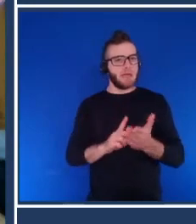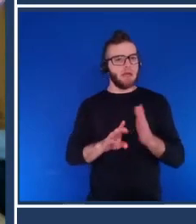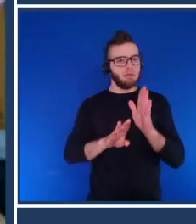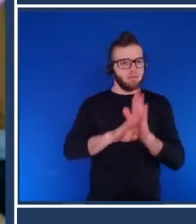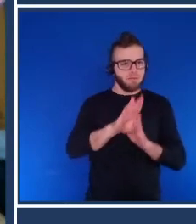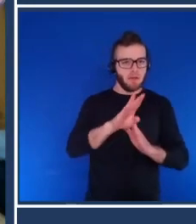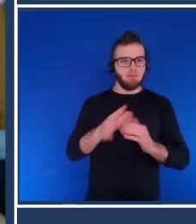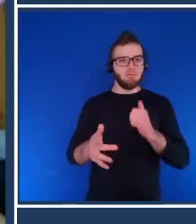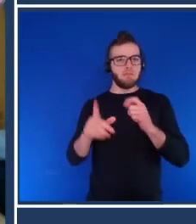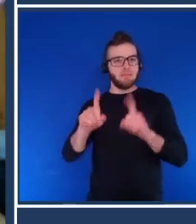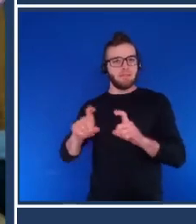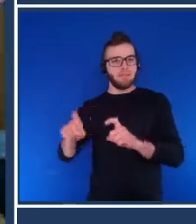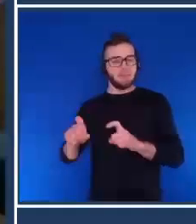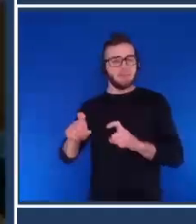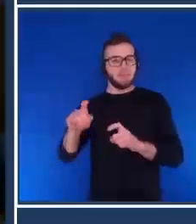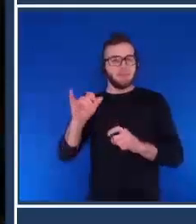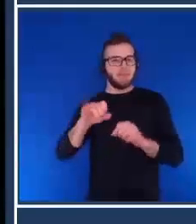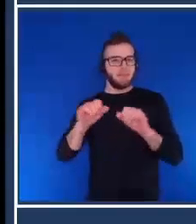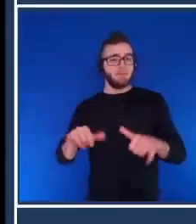paper yourself at